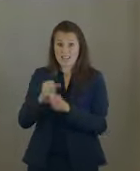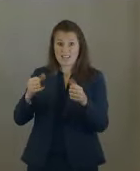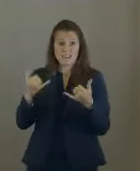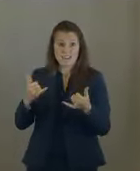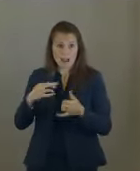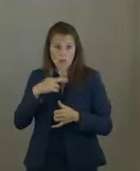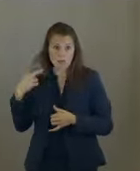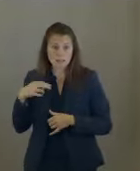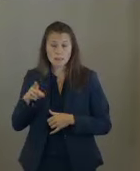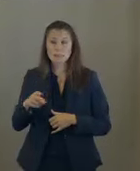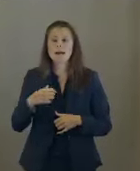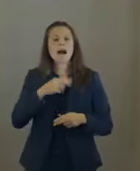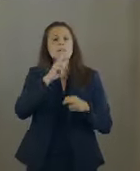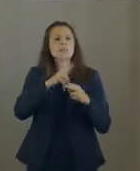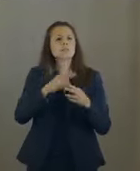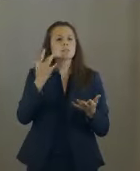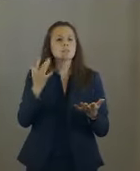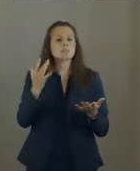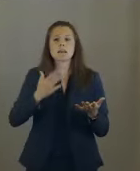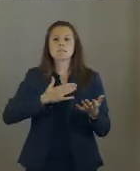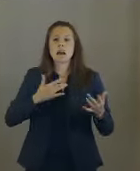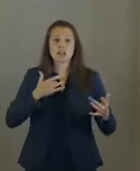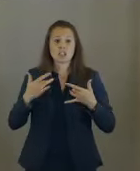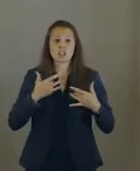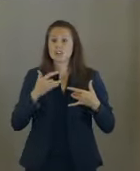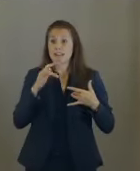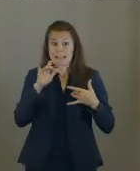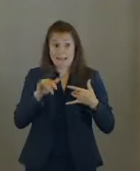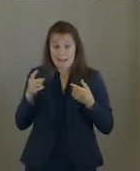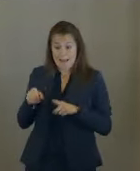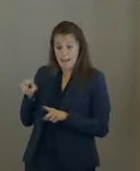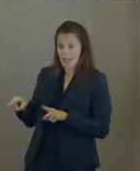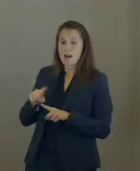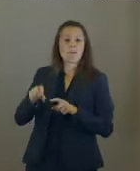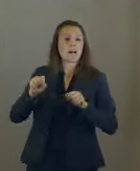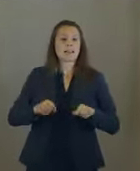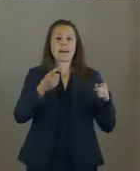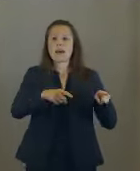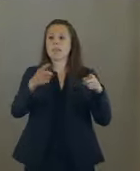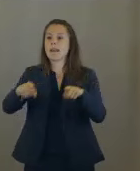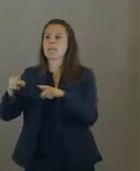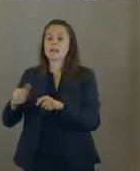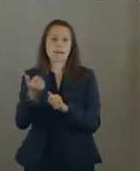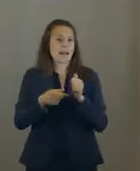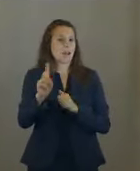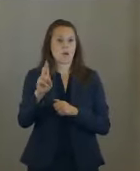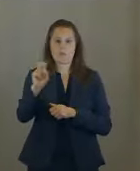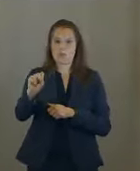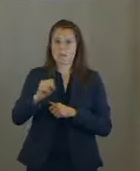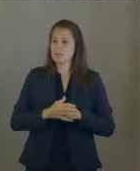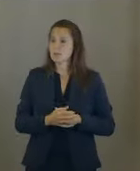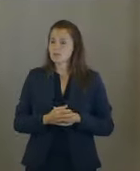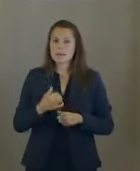I bring this up because my concern is that this can happen anywhere in this country, and I want us to be